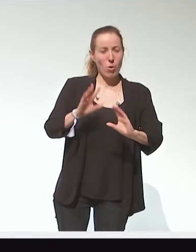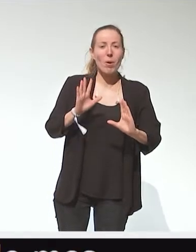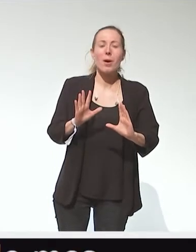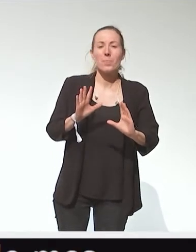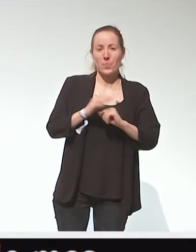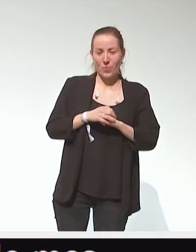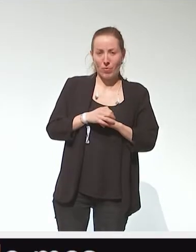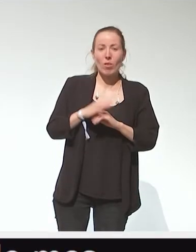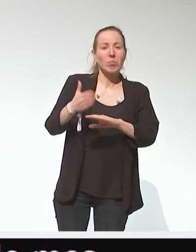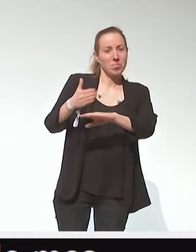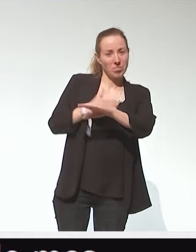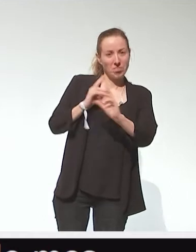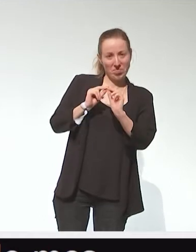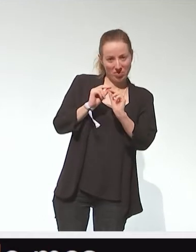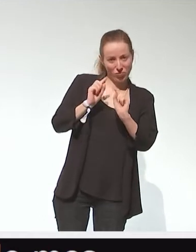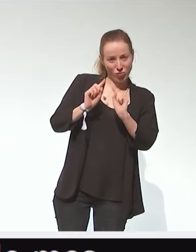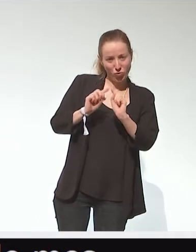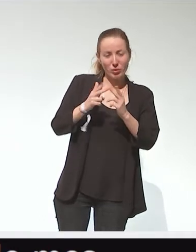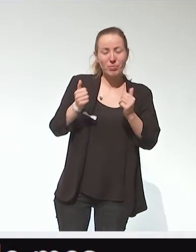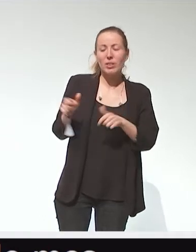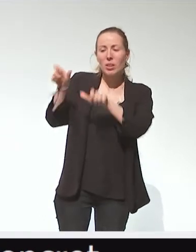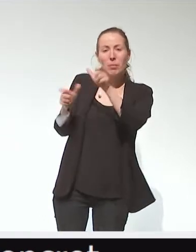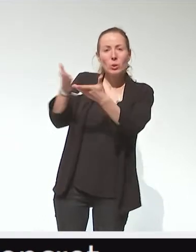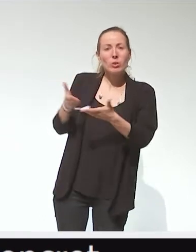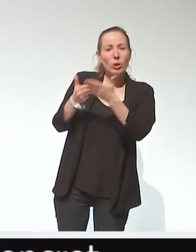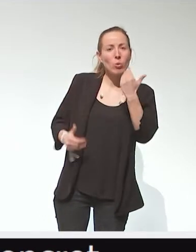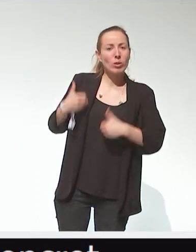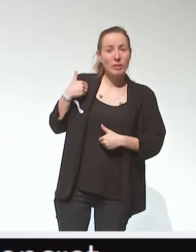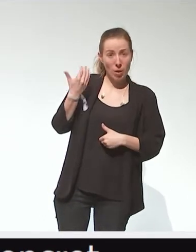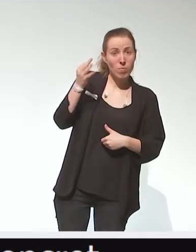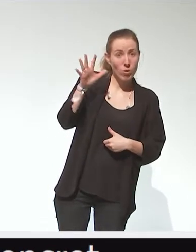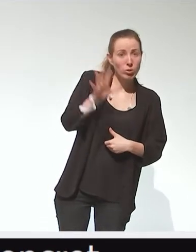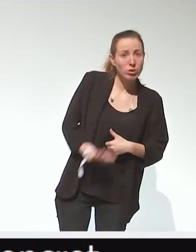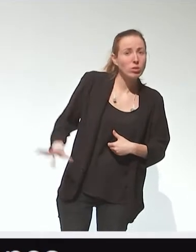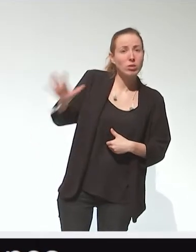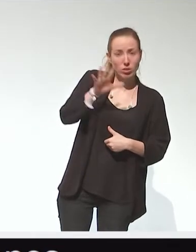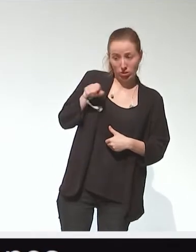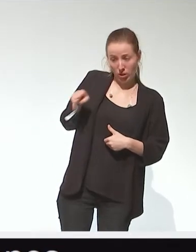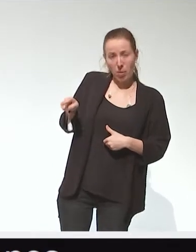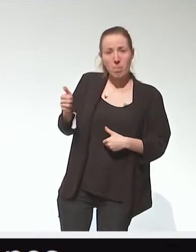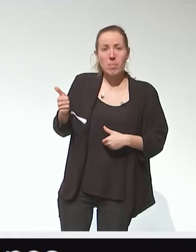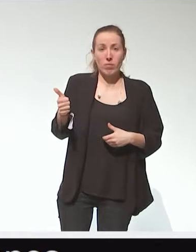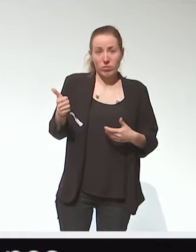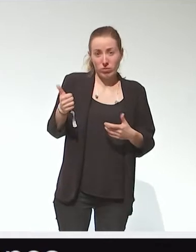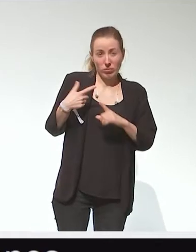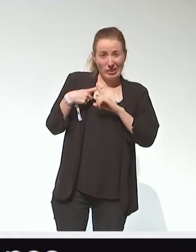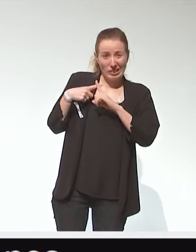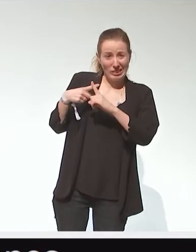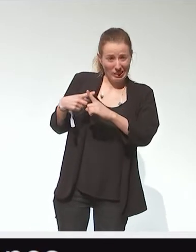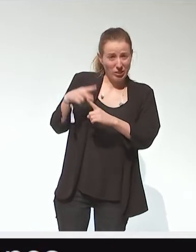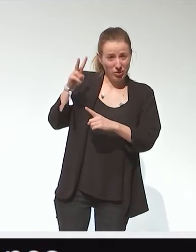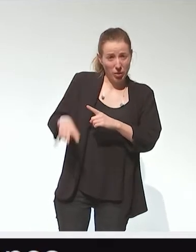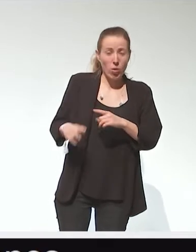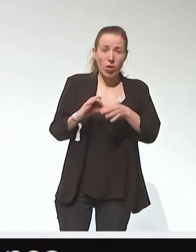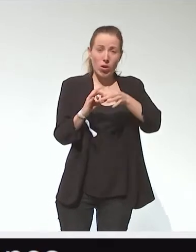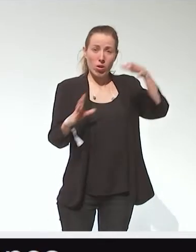be extremely practical today, but if you will allow me, I would like to say that